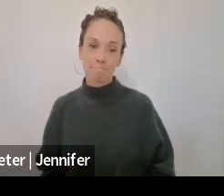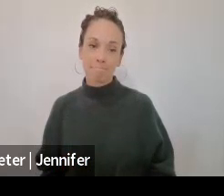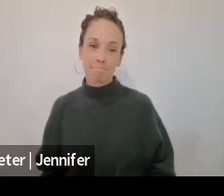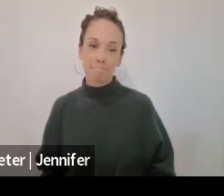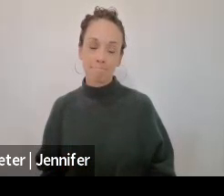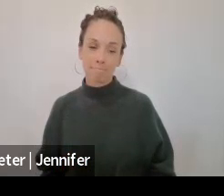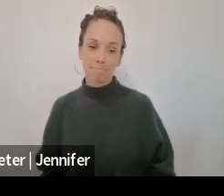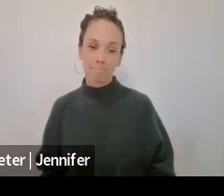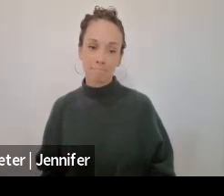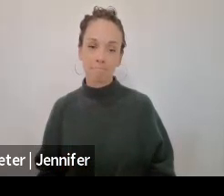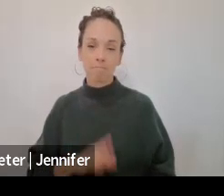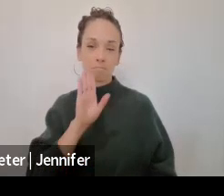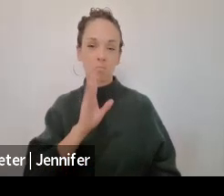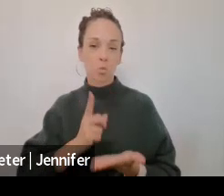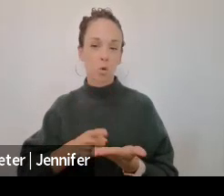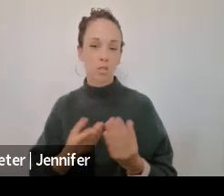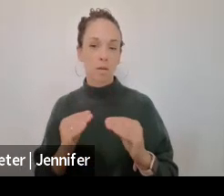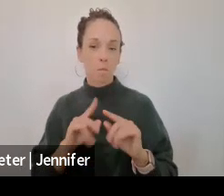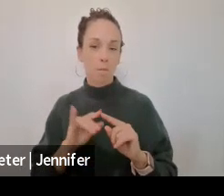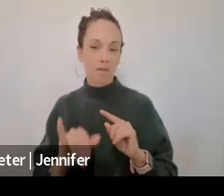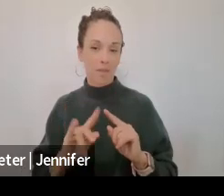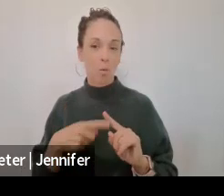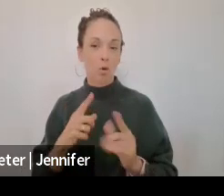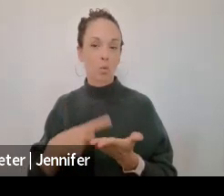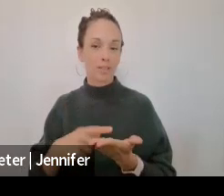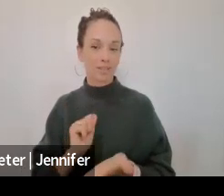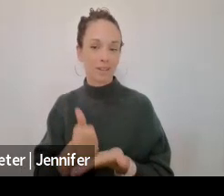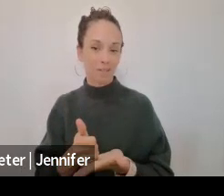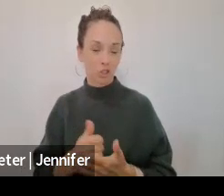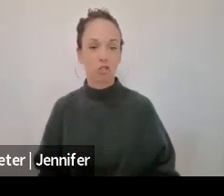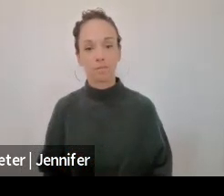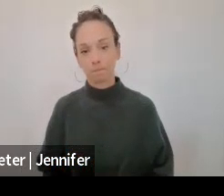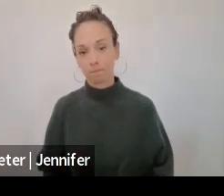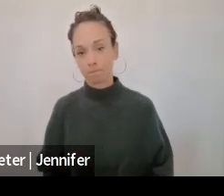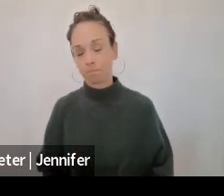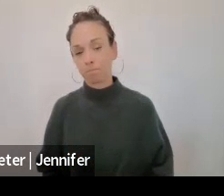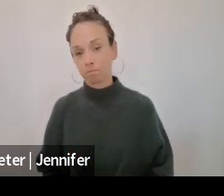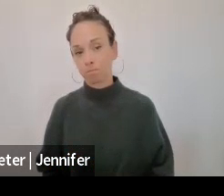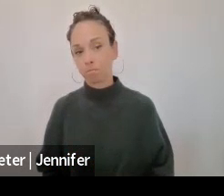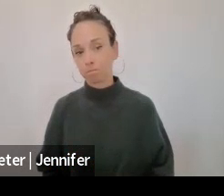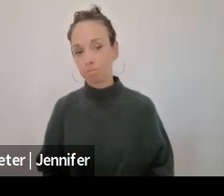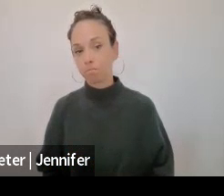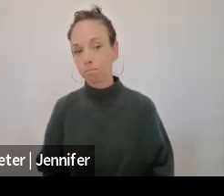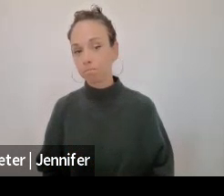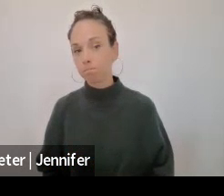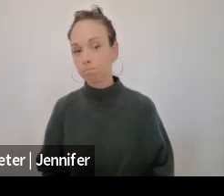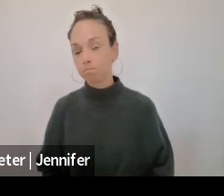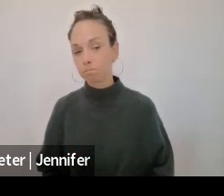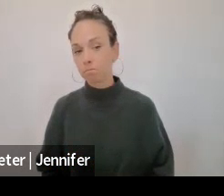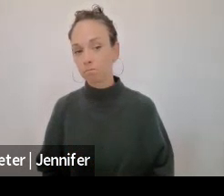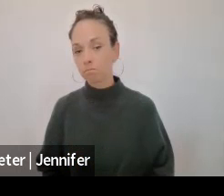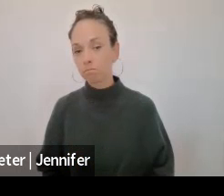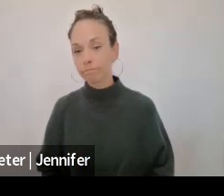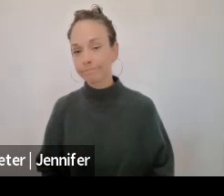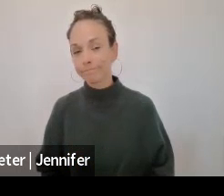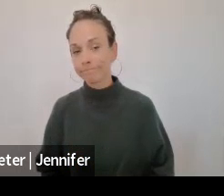behavior plan. And we'll talk more about that when we talk about interventions and supports. All right, in